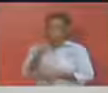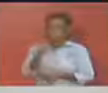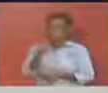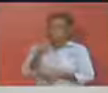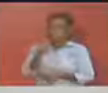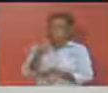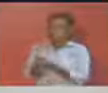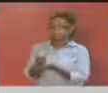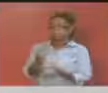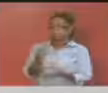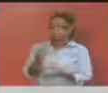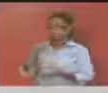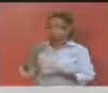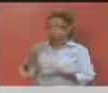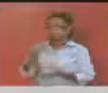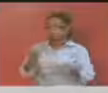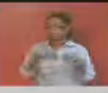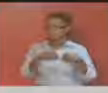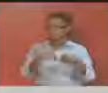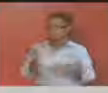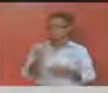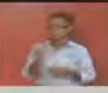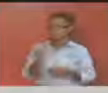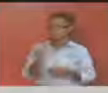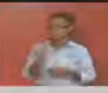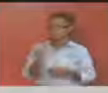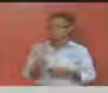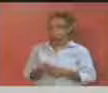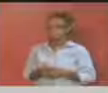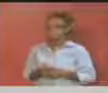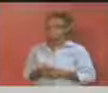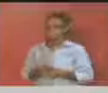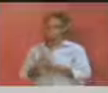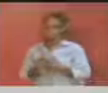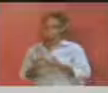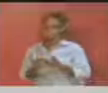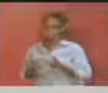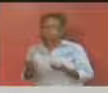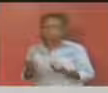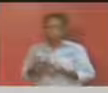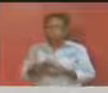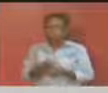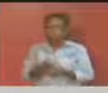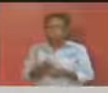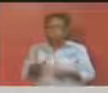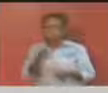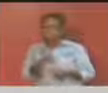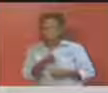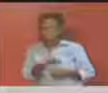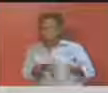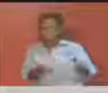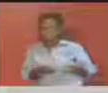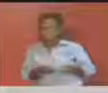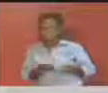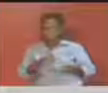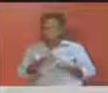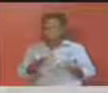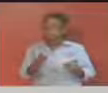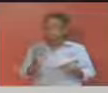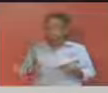WHO approved or manufactured at sites that are not WHO